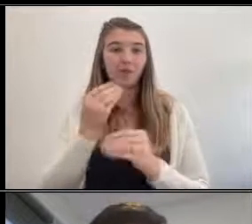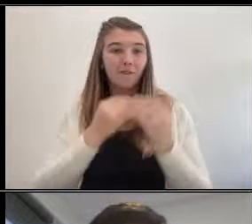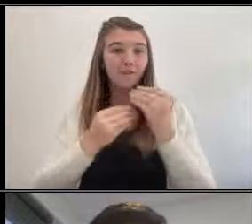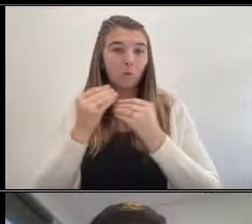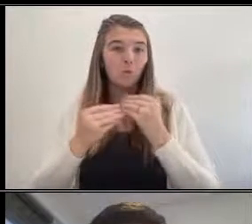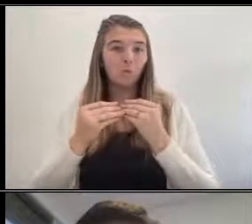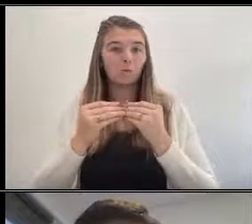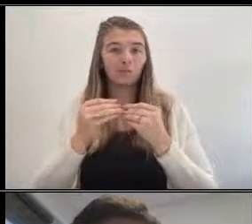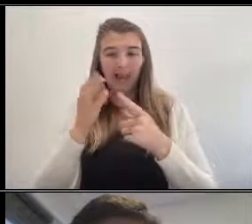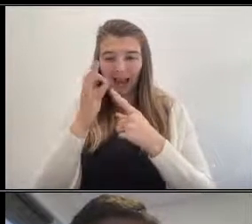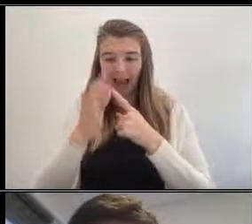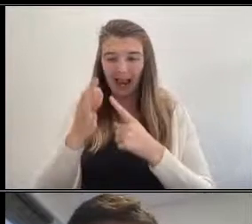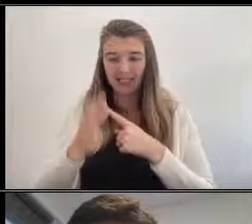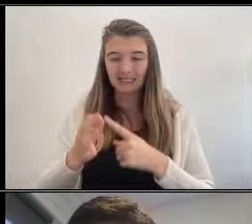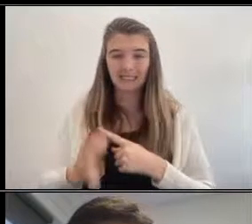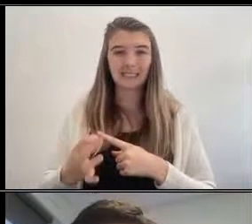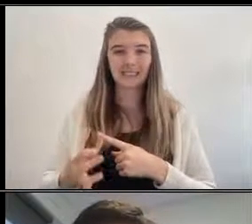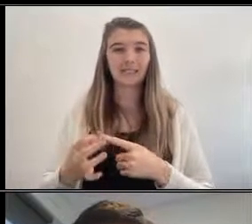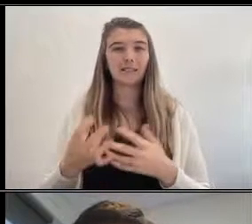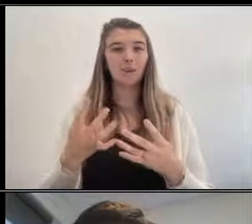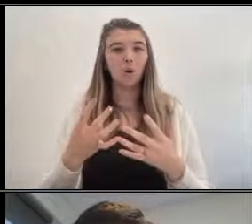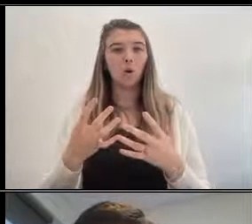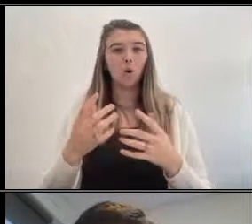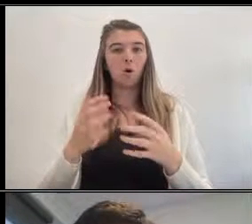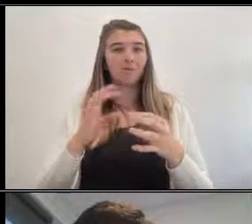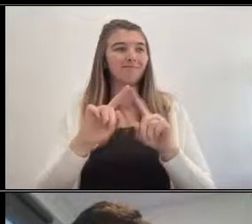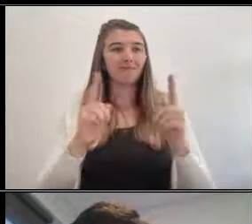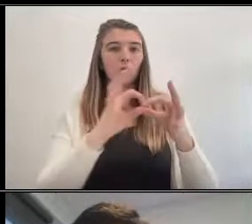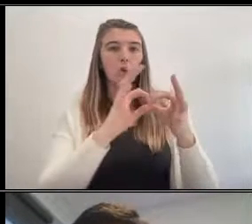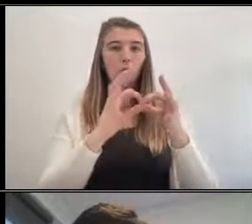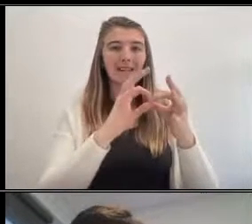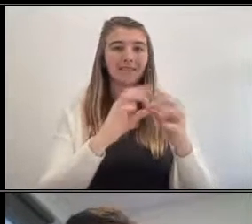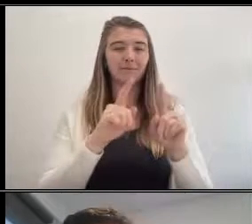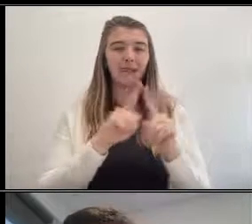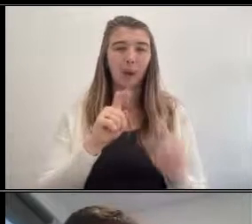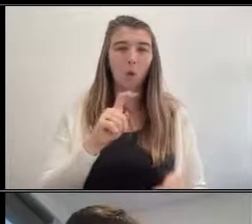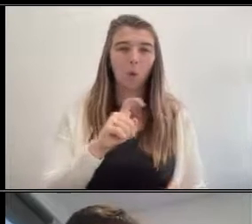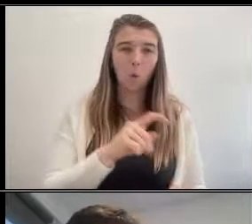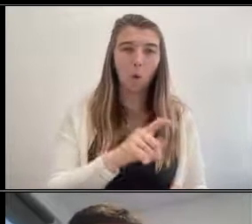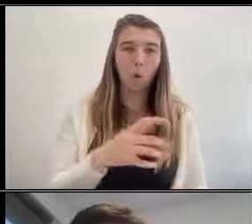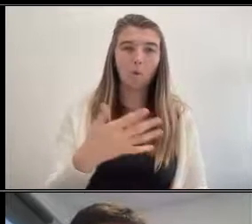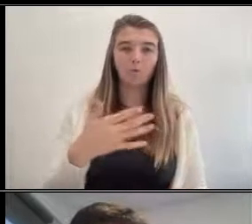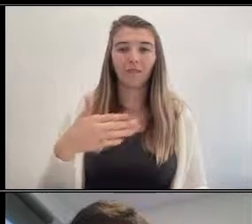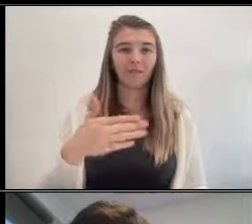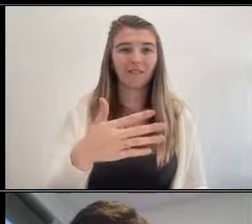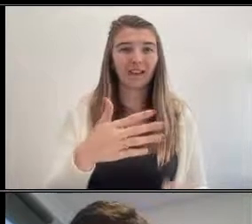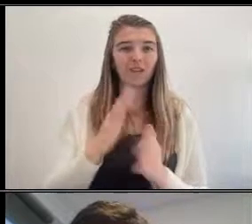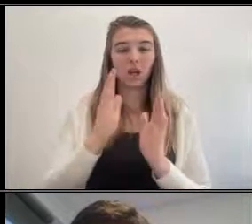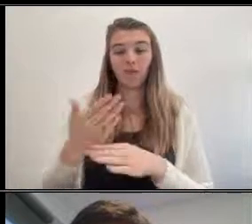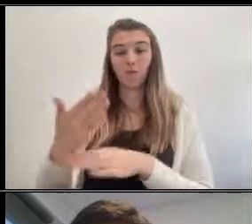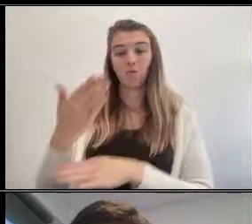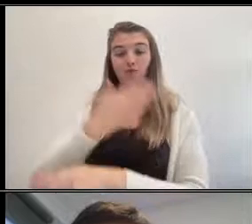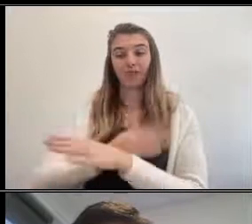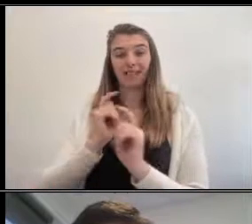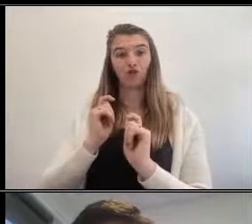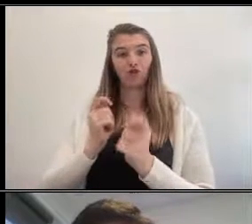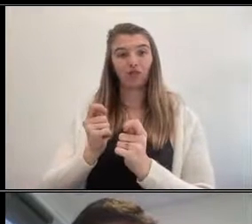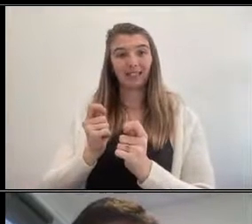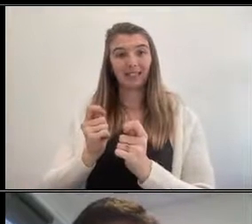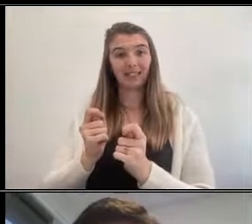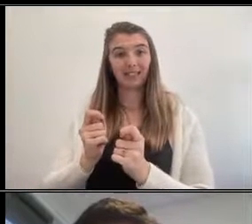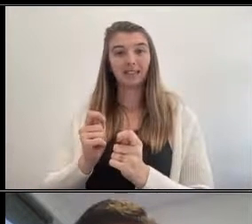of microplastics in organisms such as worms or fish, you need to pre-treat the sample, you need to digest the organic matter, you